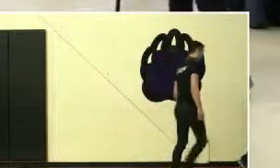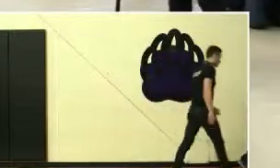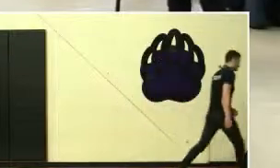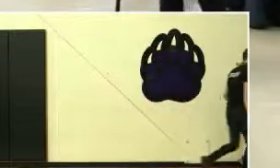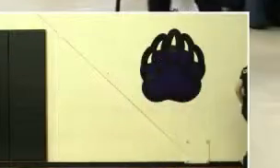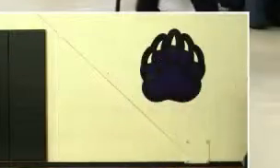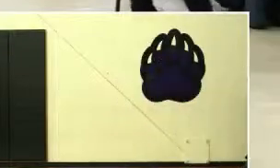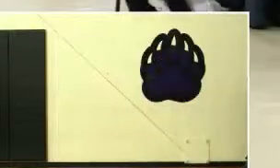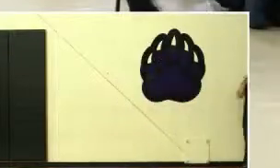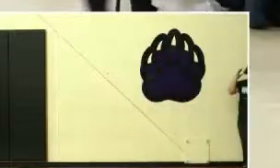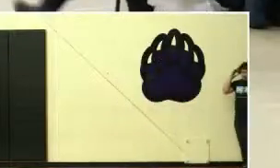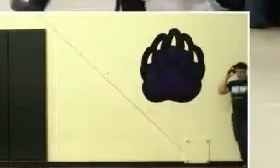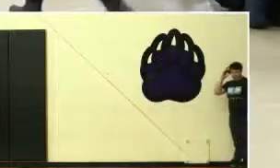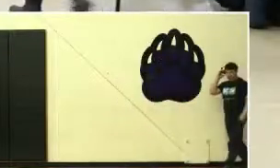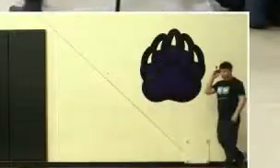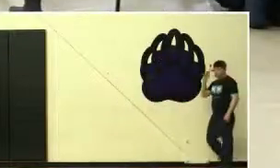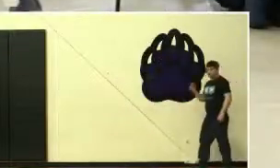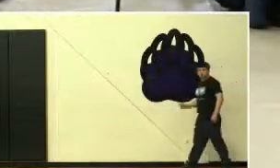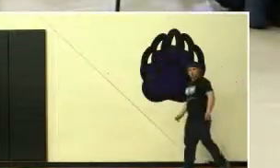here Sonia